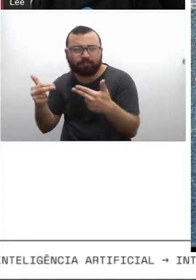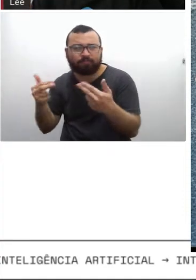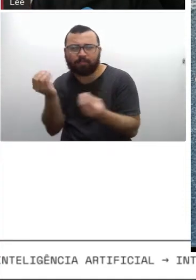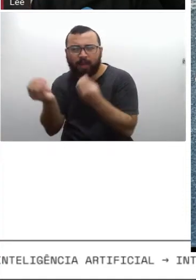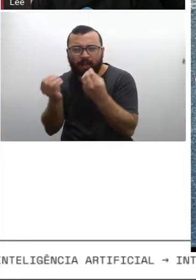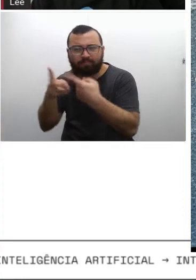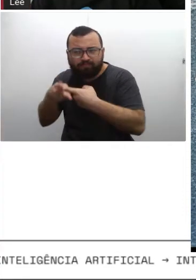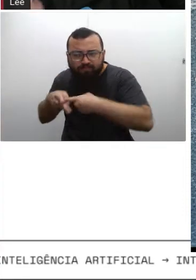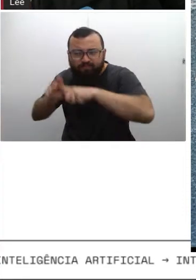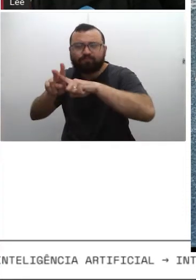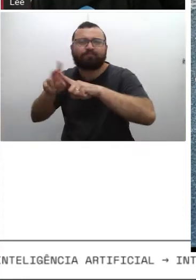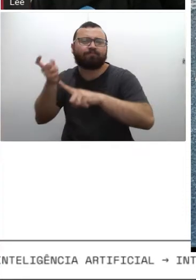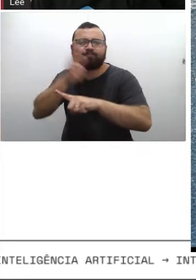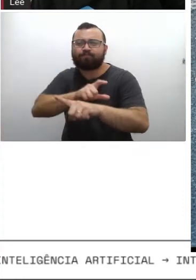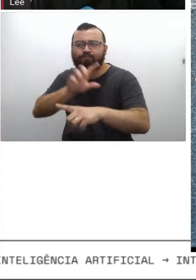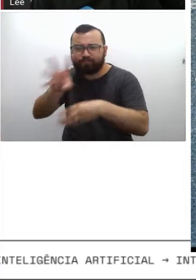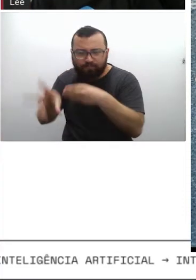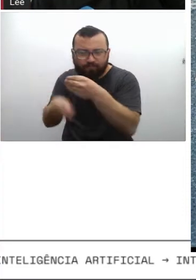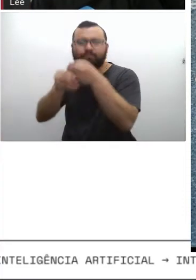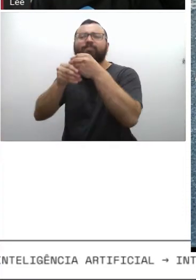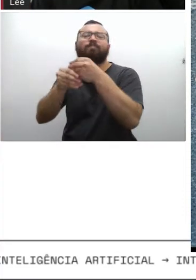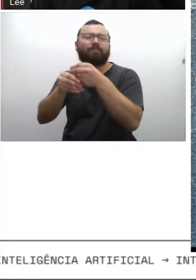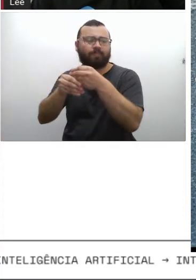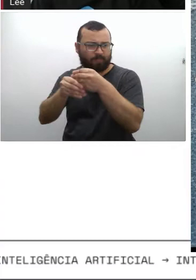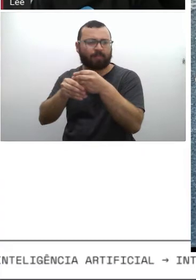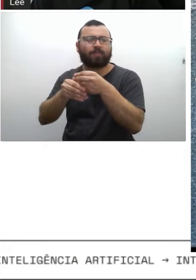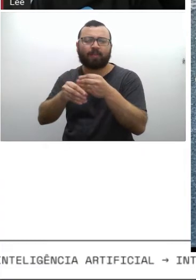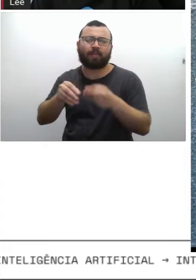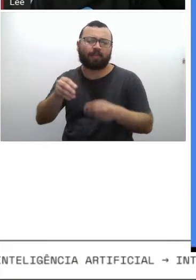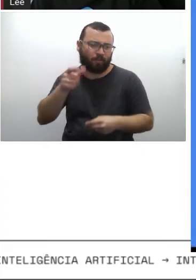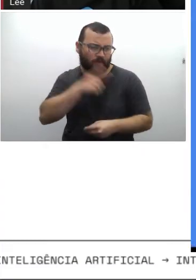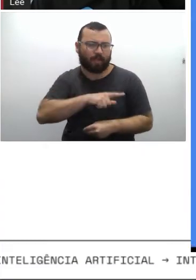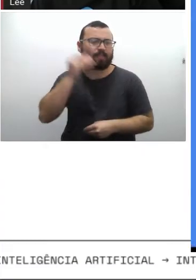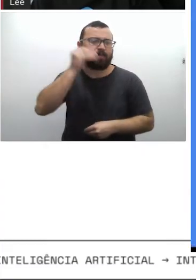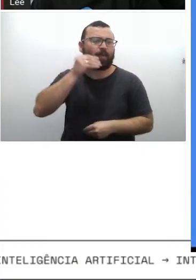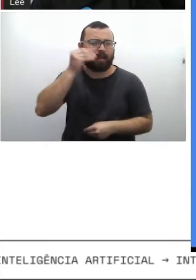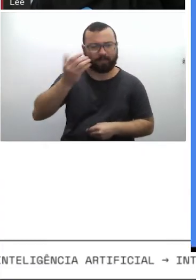to complete and create a better user experience.